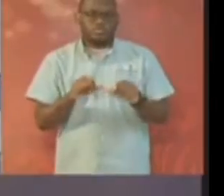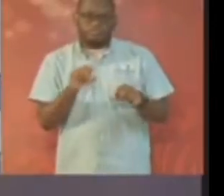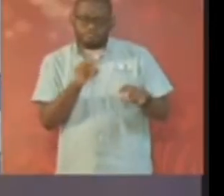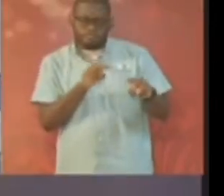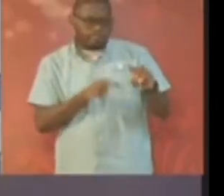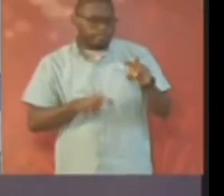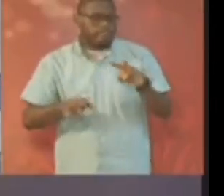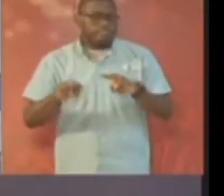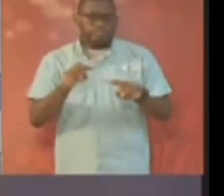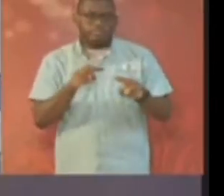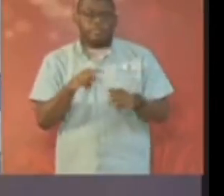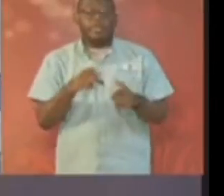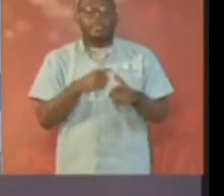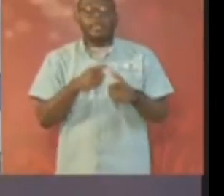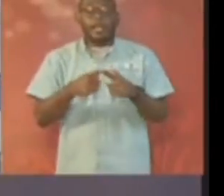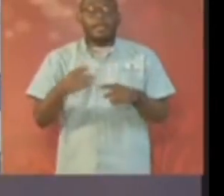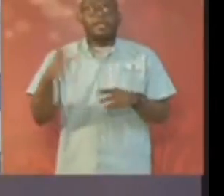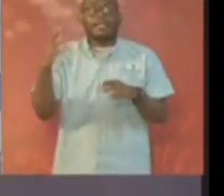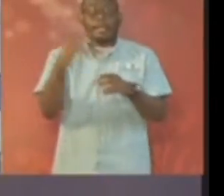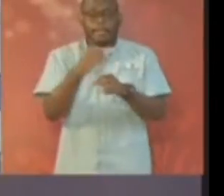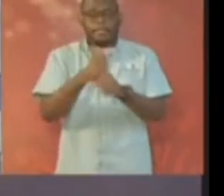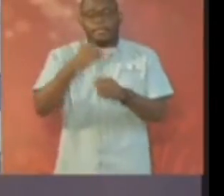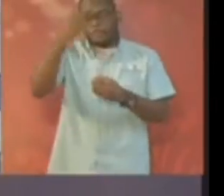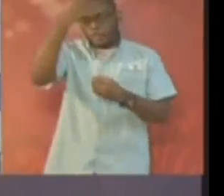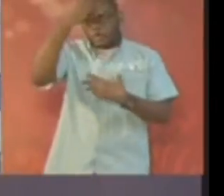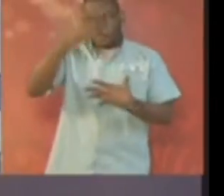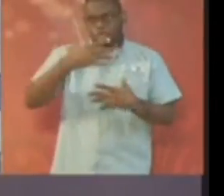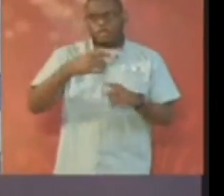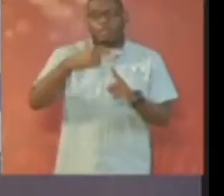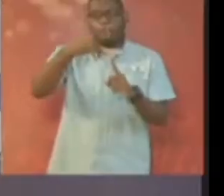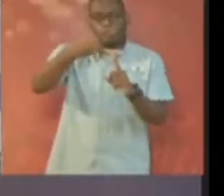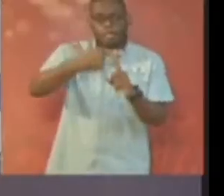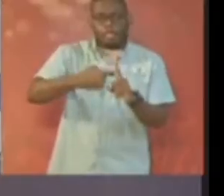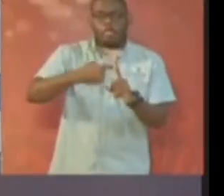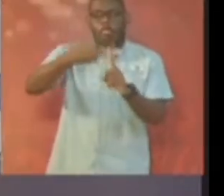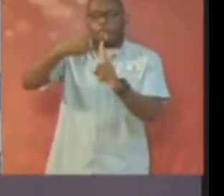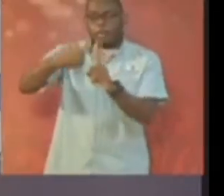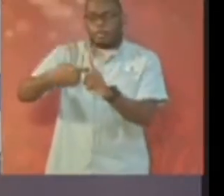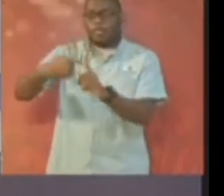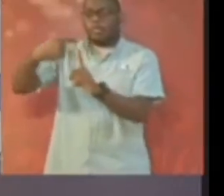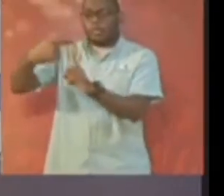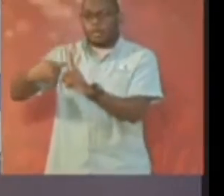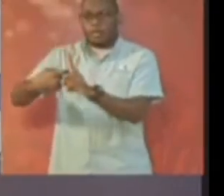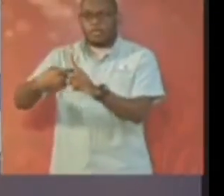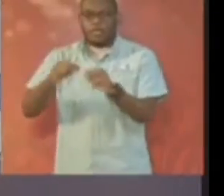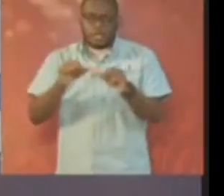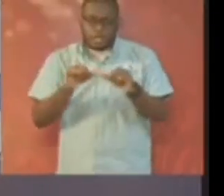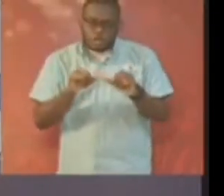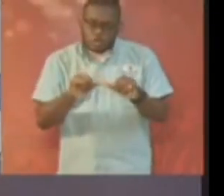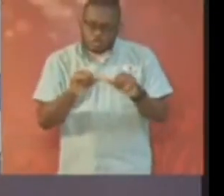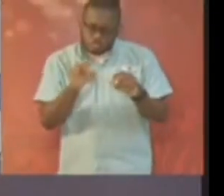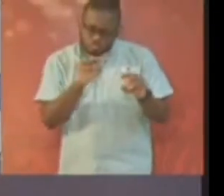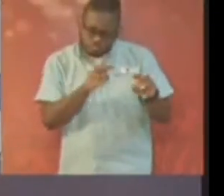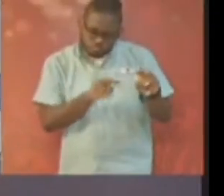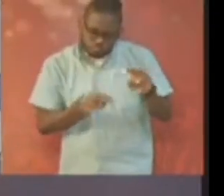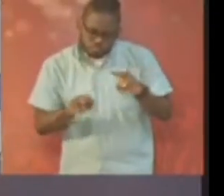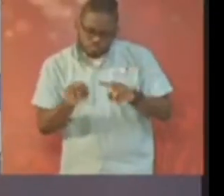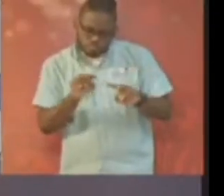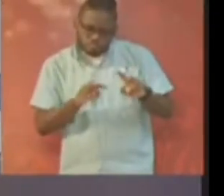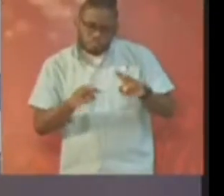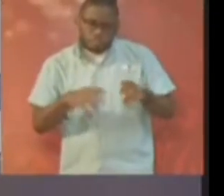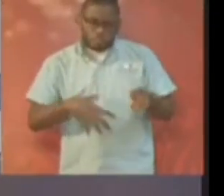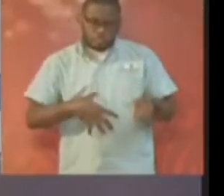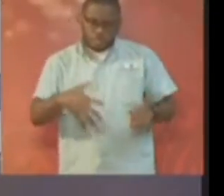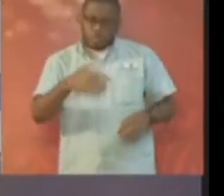the data for each month. We usually get that by the 15th of each month. We're also monitoring the antenatal clinic visits, and we actually